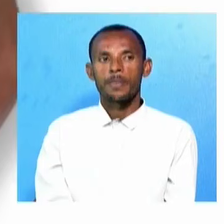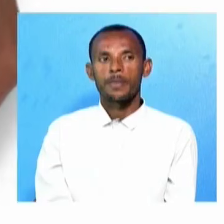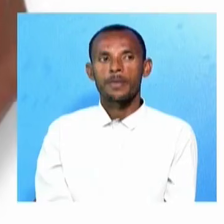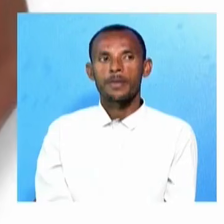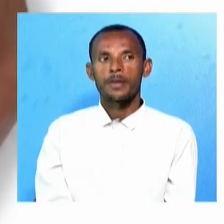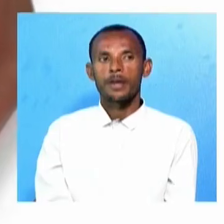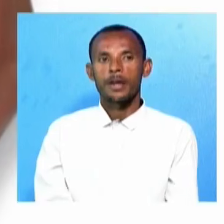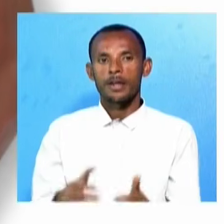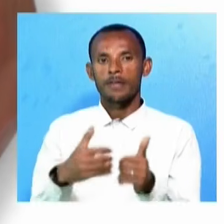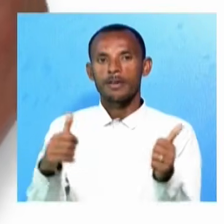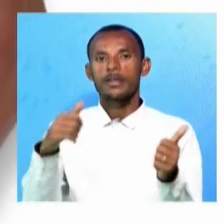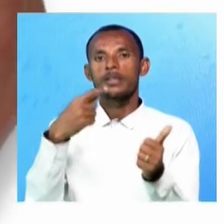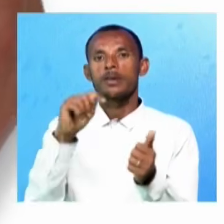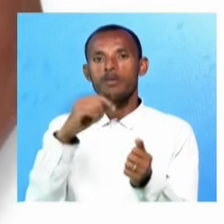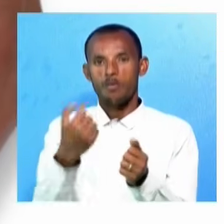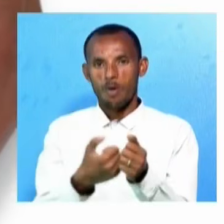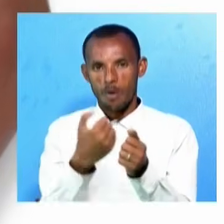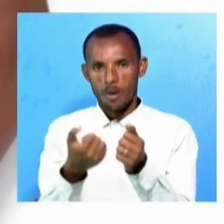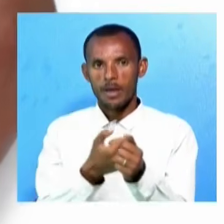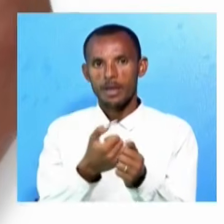the following